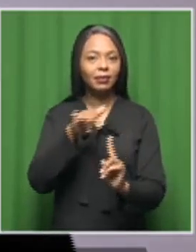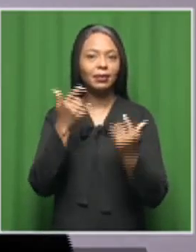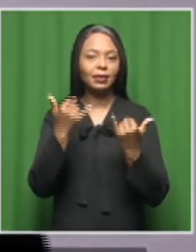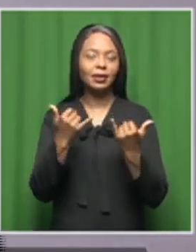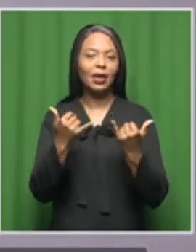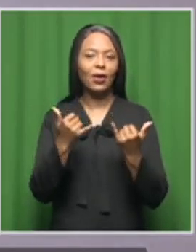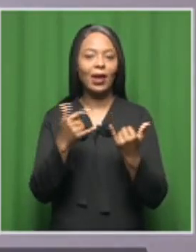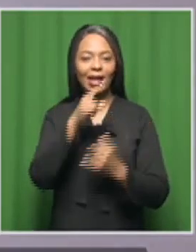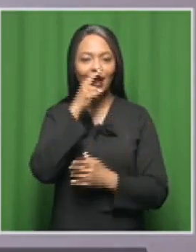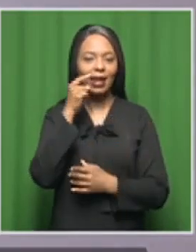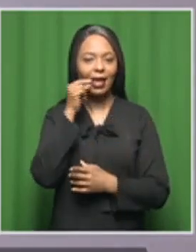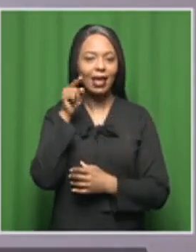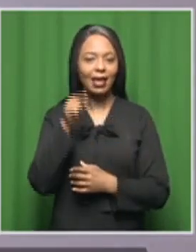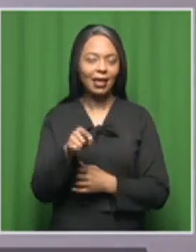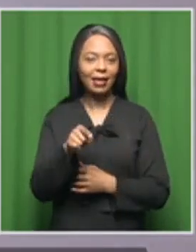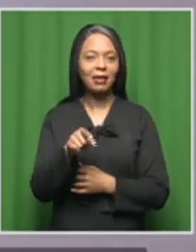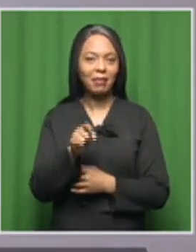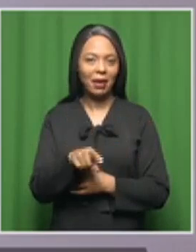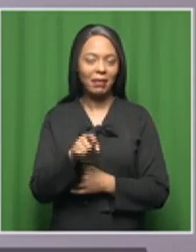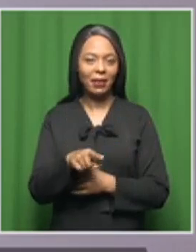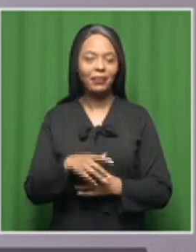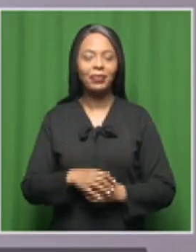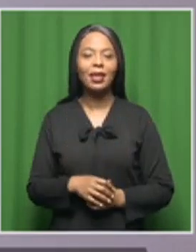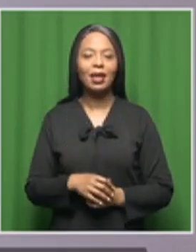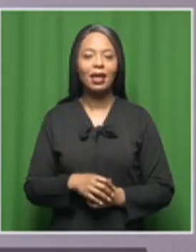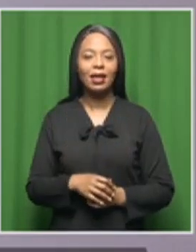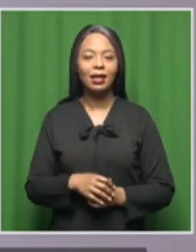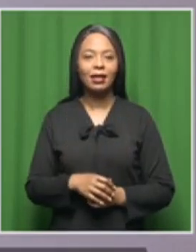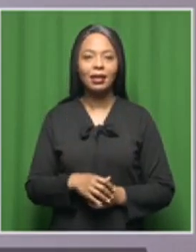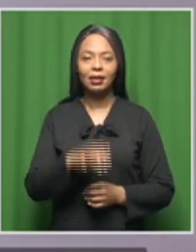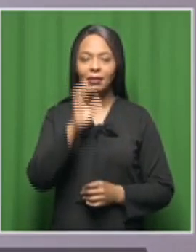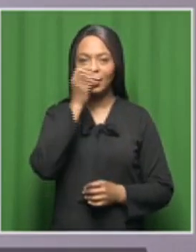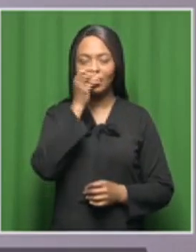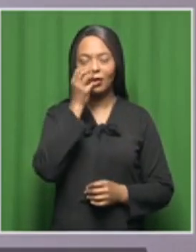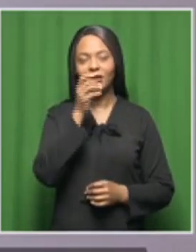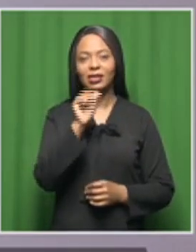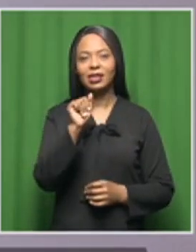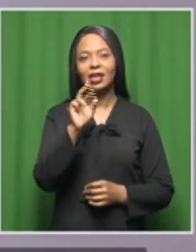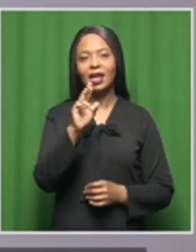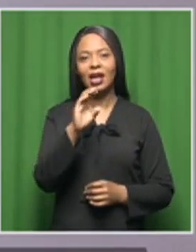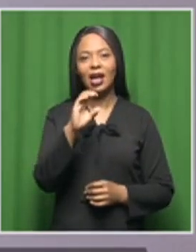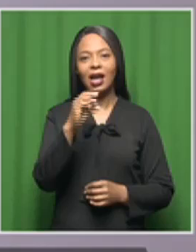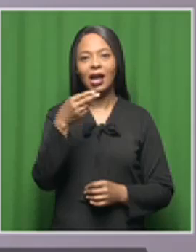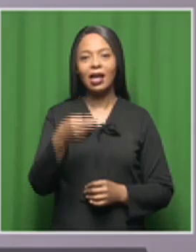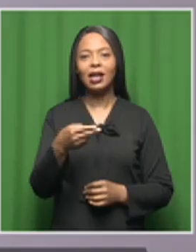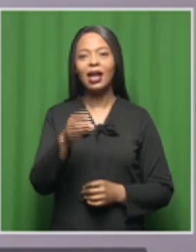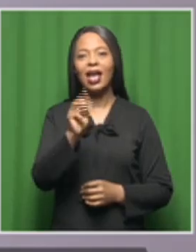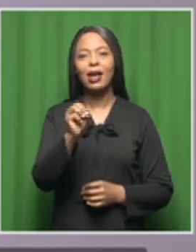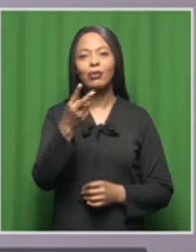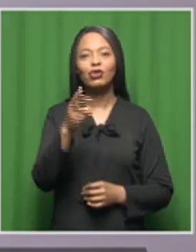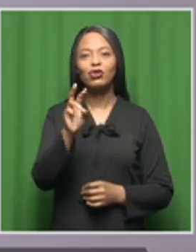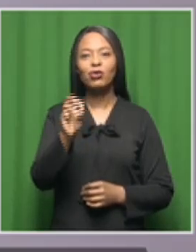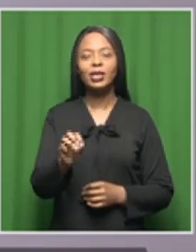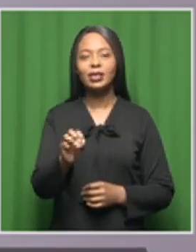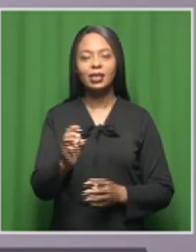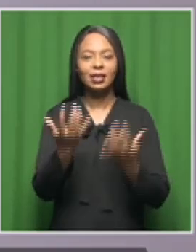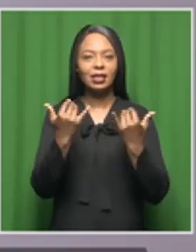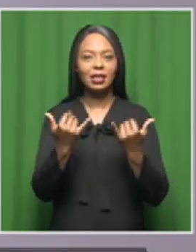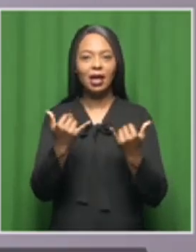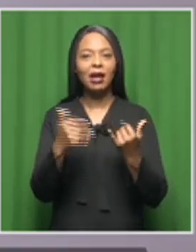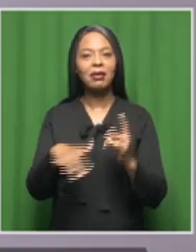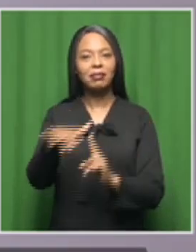name of the facility where we are at the venue, is of course the M20. And this taking place alongside